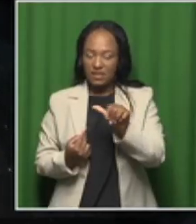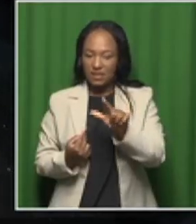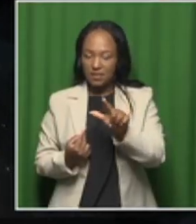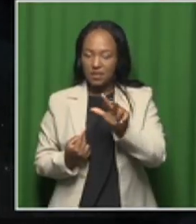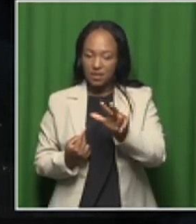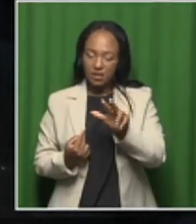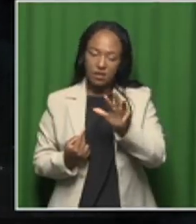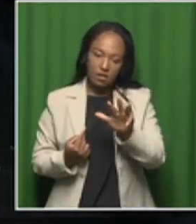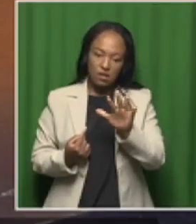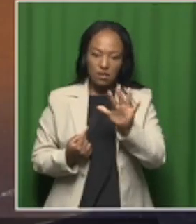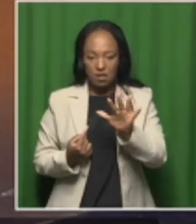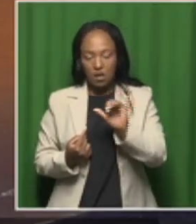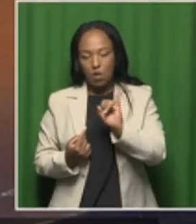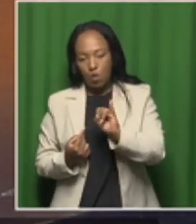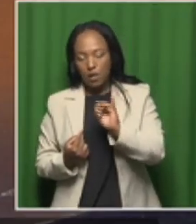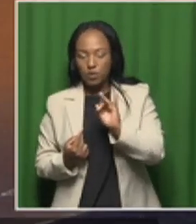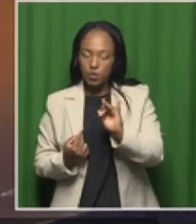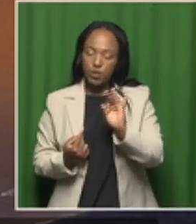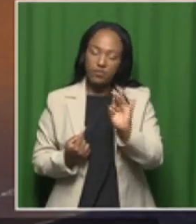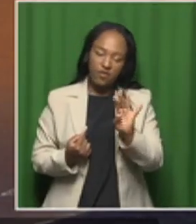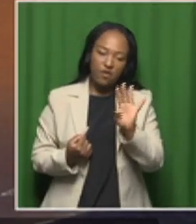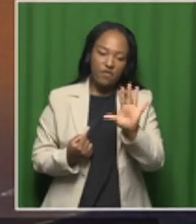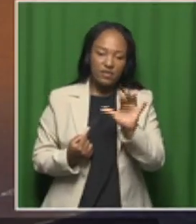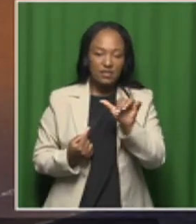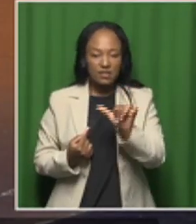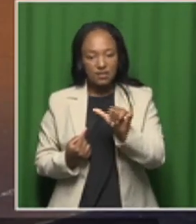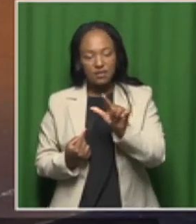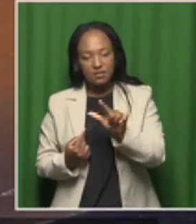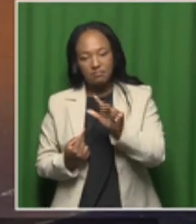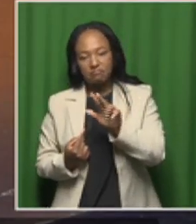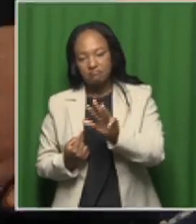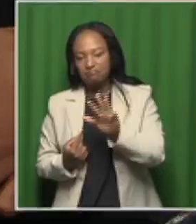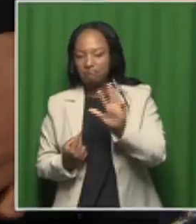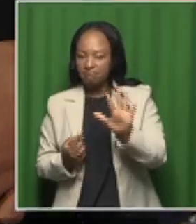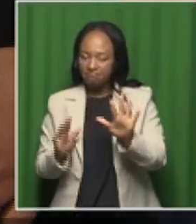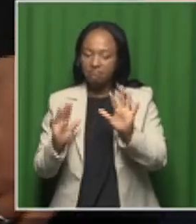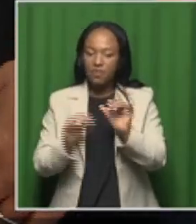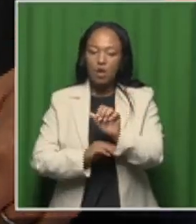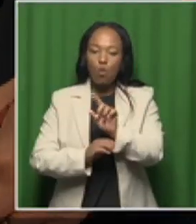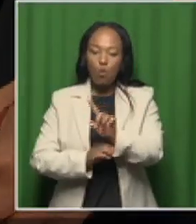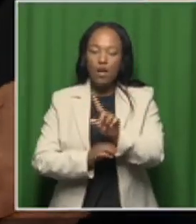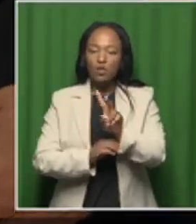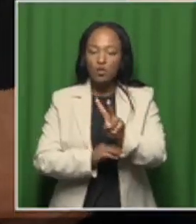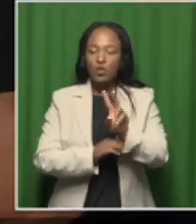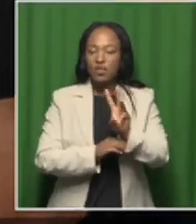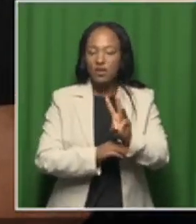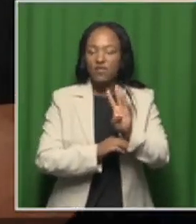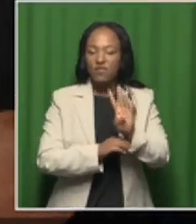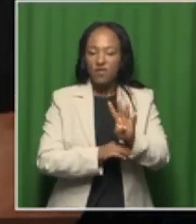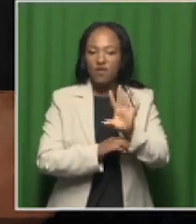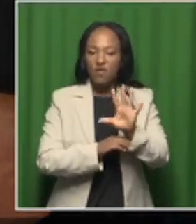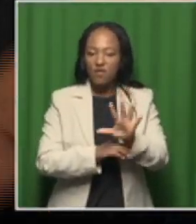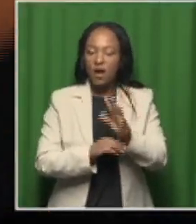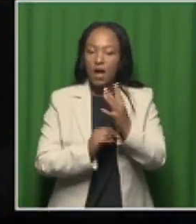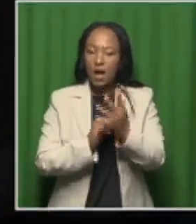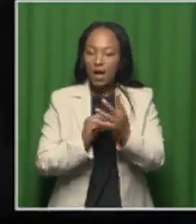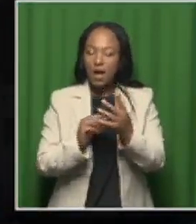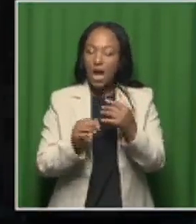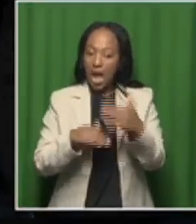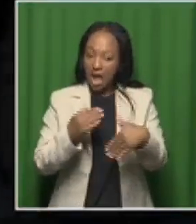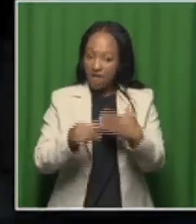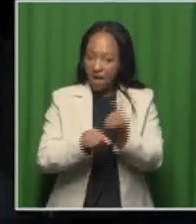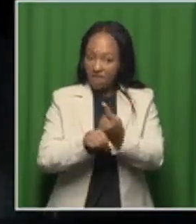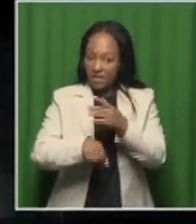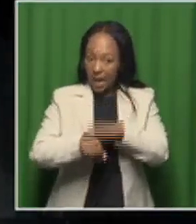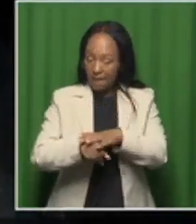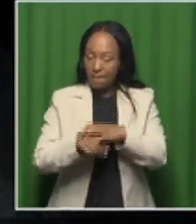9, 10. 1, 2, 3, 4, 5, 6, 7, 8, 9, 10. 1, and 2, is this each time you blow, then you have